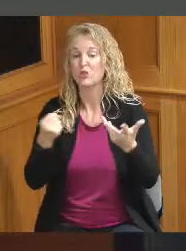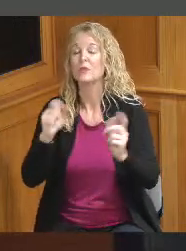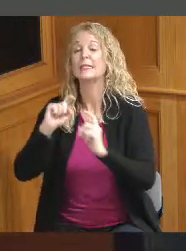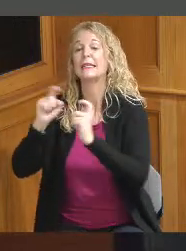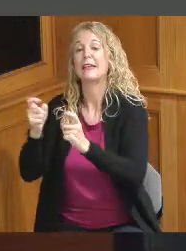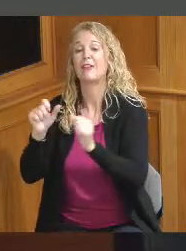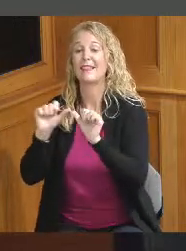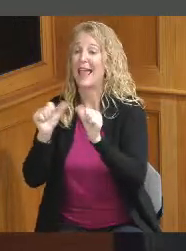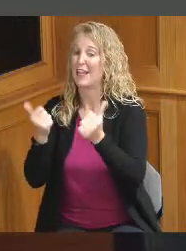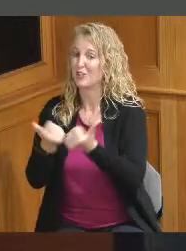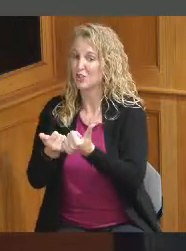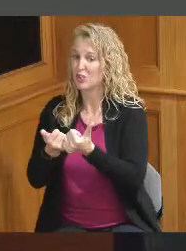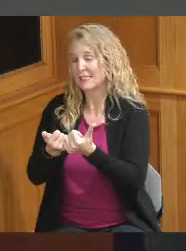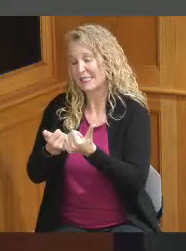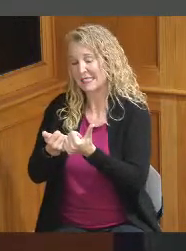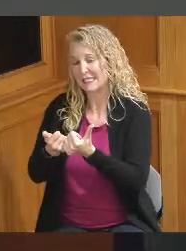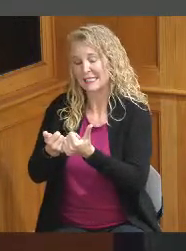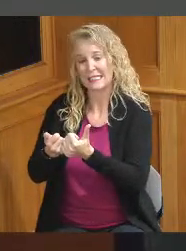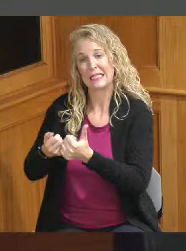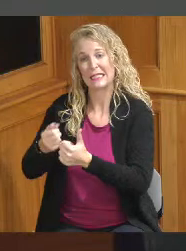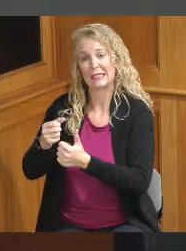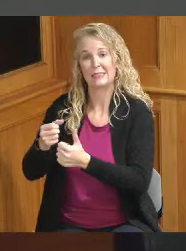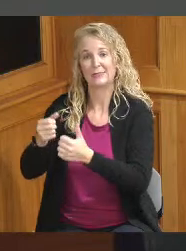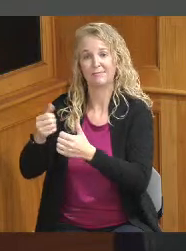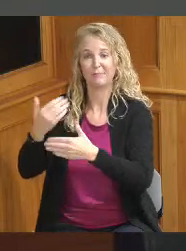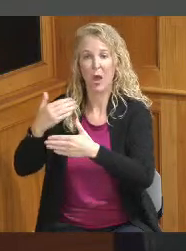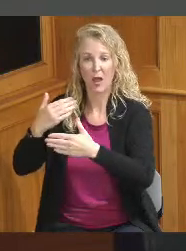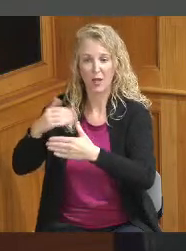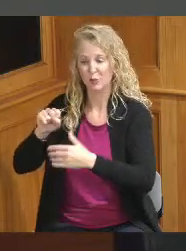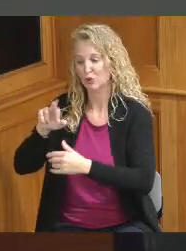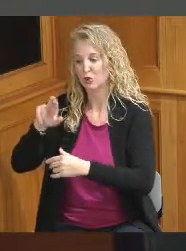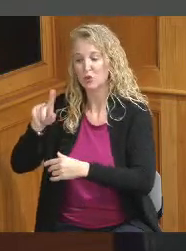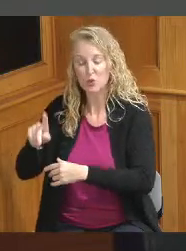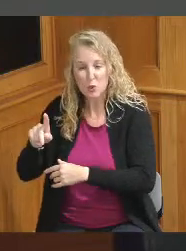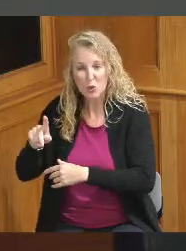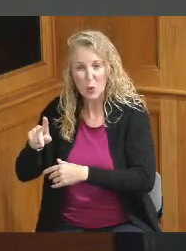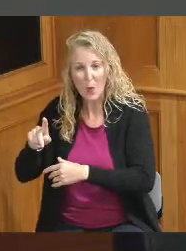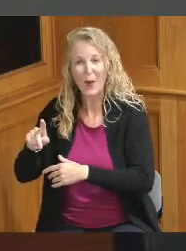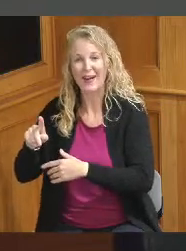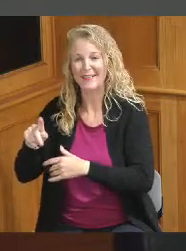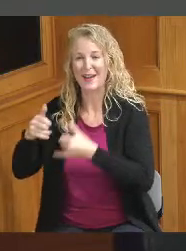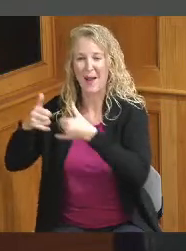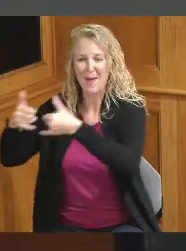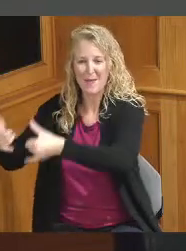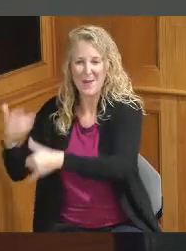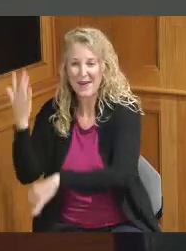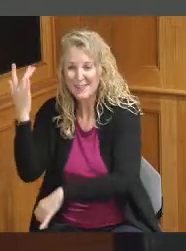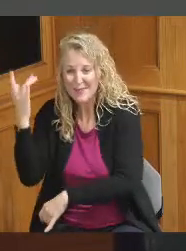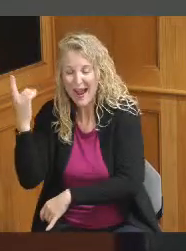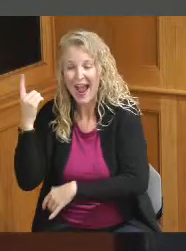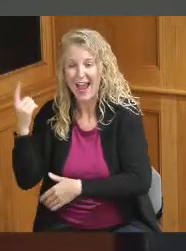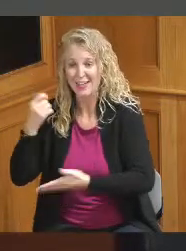agency's Stork Award for delivering her first baby over the 911 communication system.